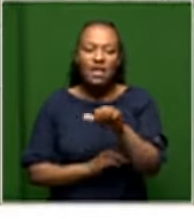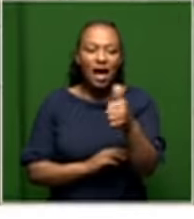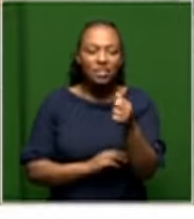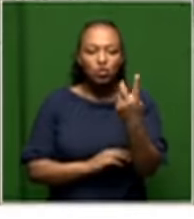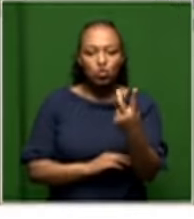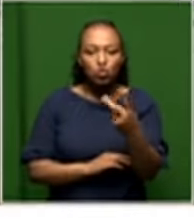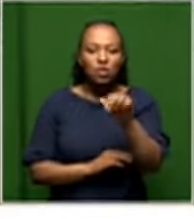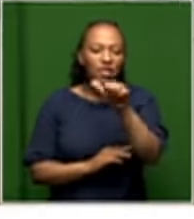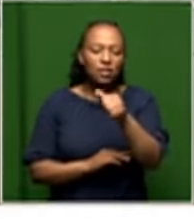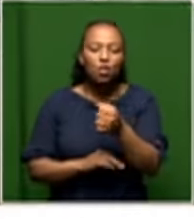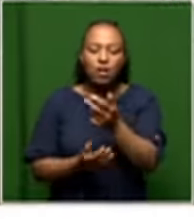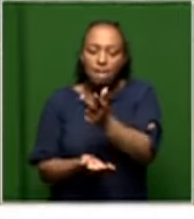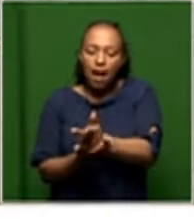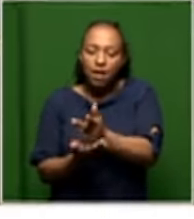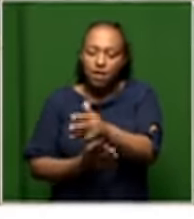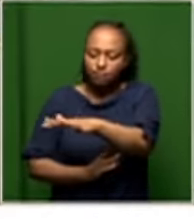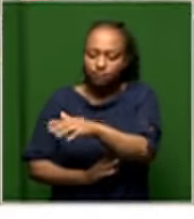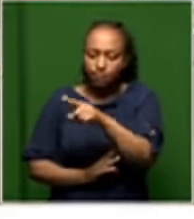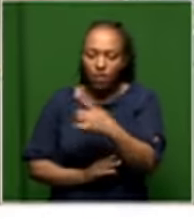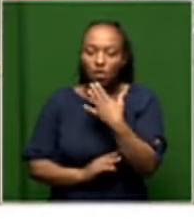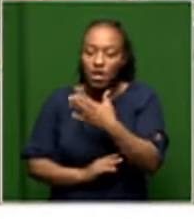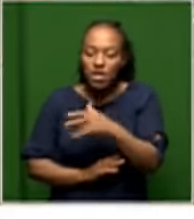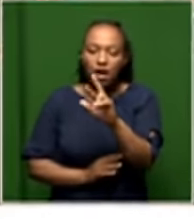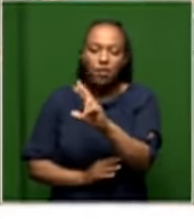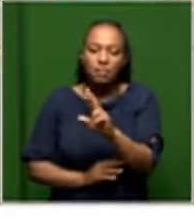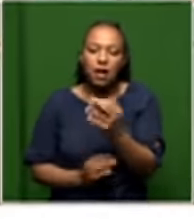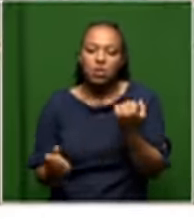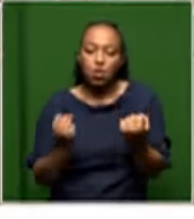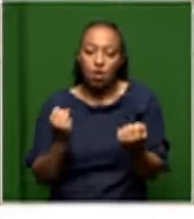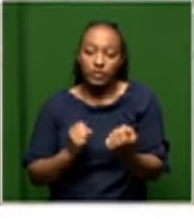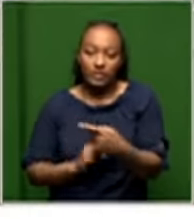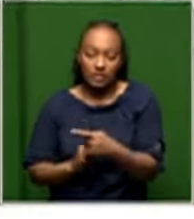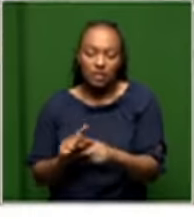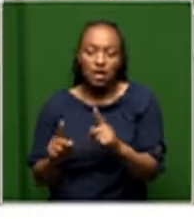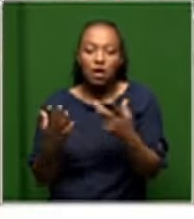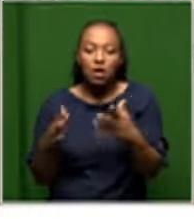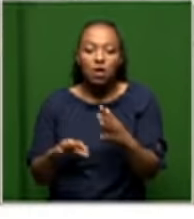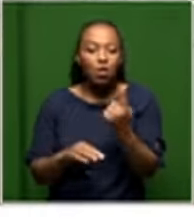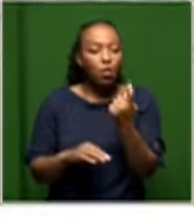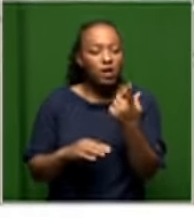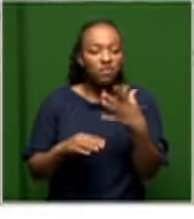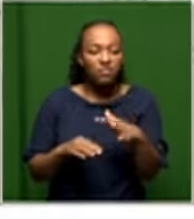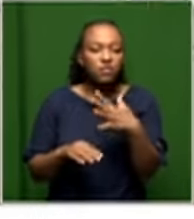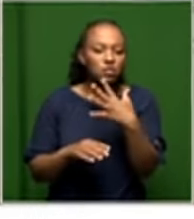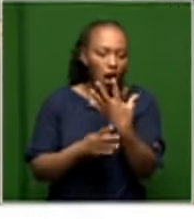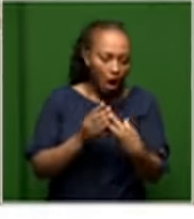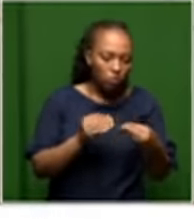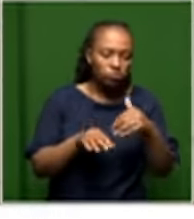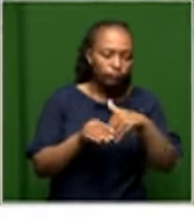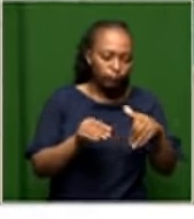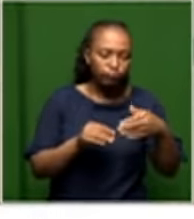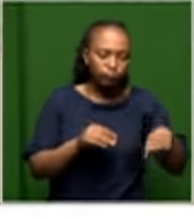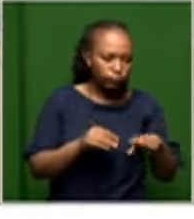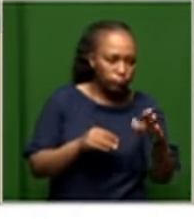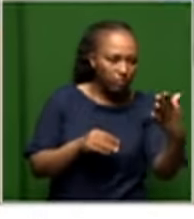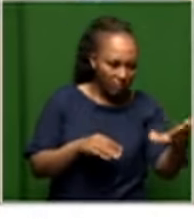others in the parking lot here at the Randburg Magistrate's Court. One of them has also just gone out, which